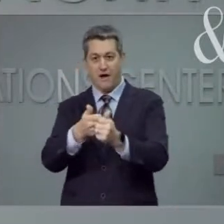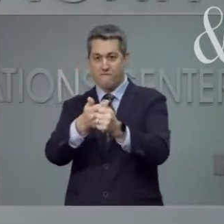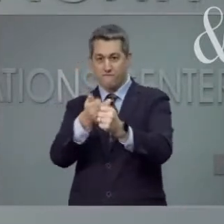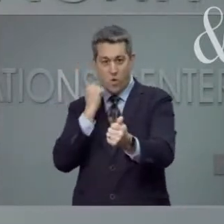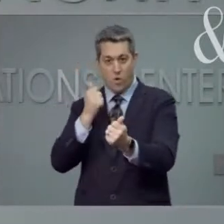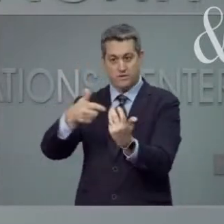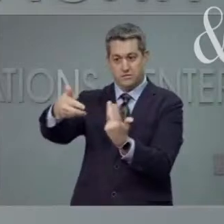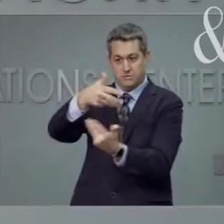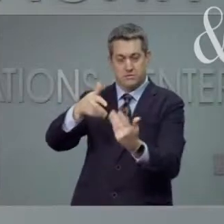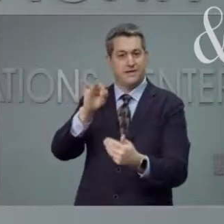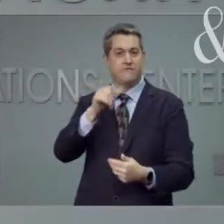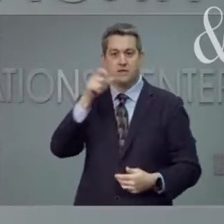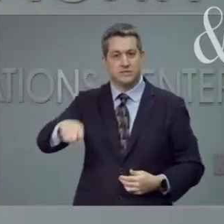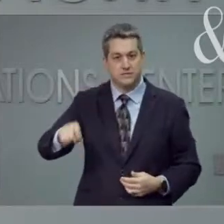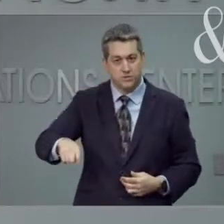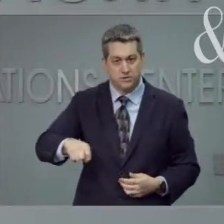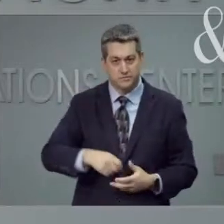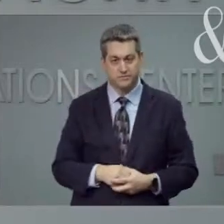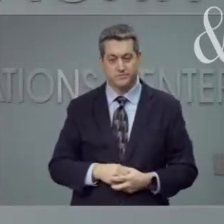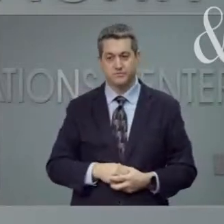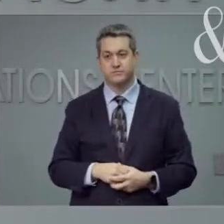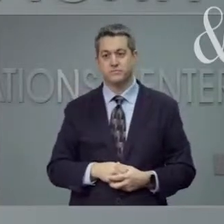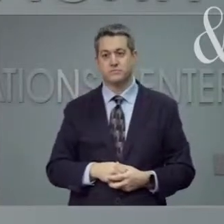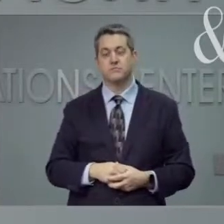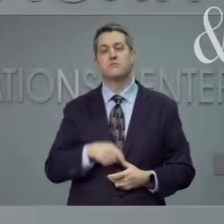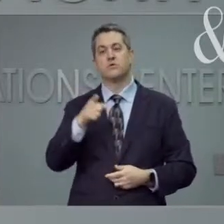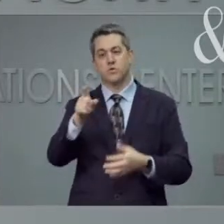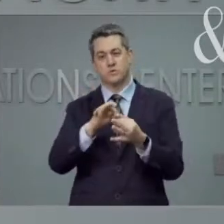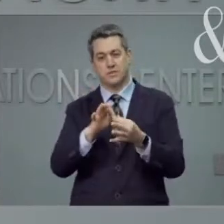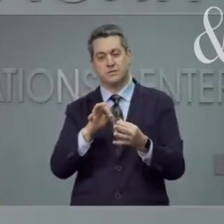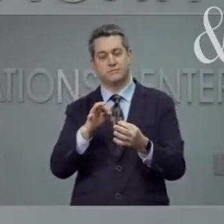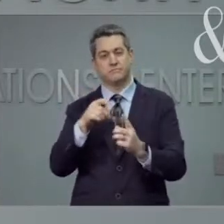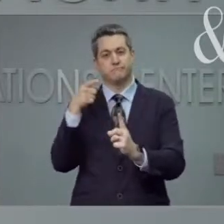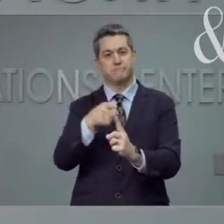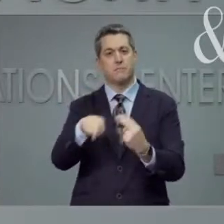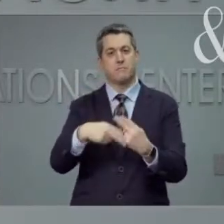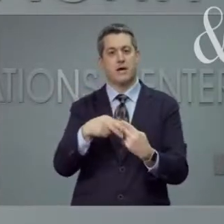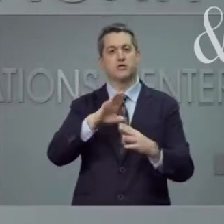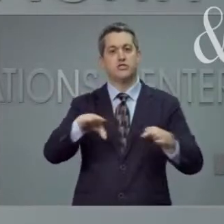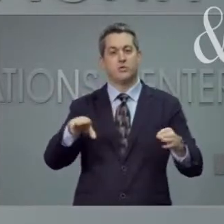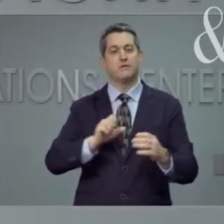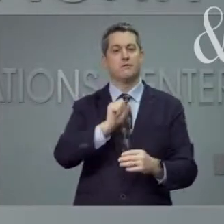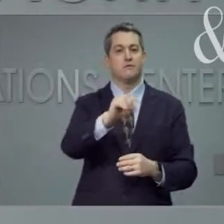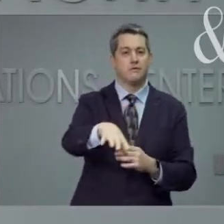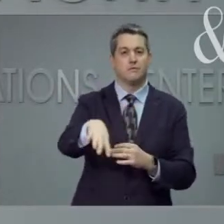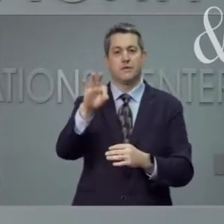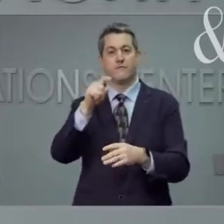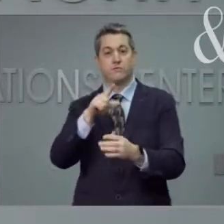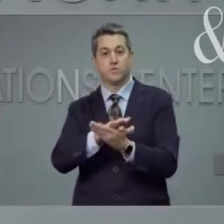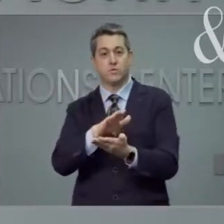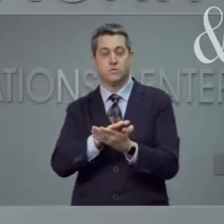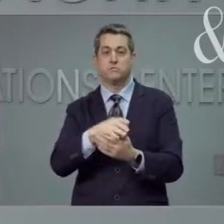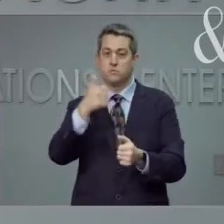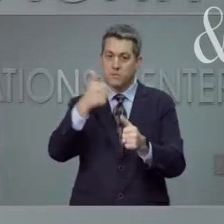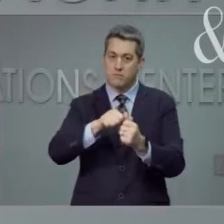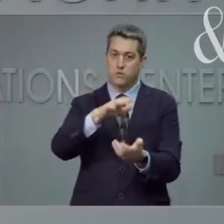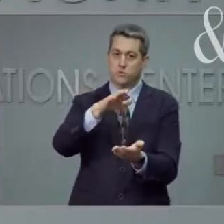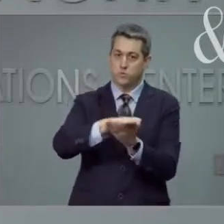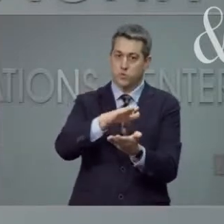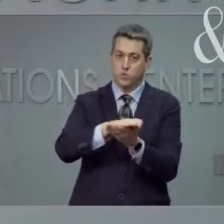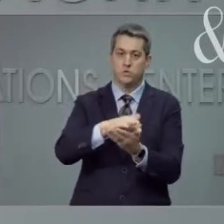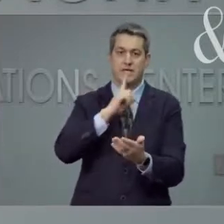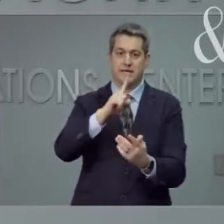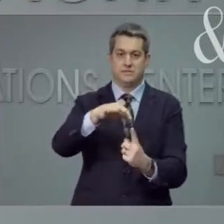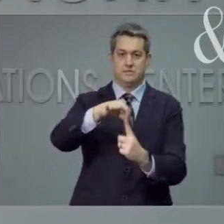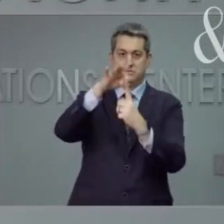people when you don't need to. You mentioned getting children in school to school. School is an exception, both in the executive